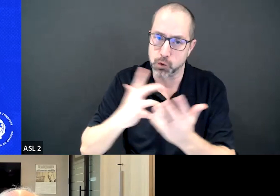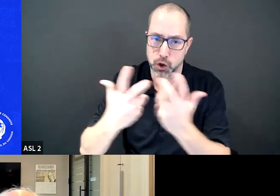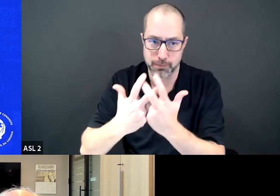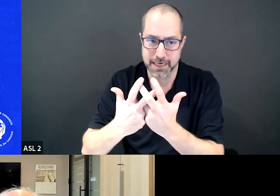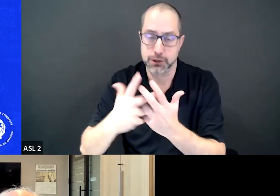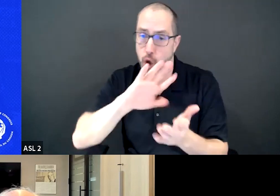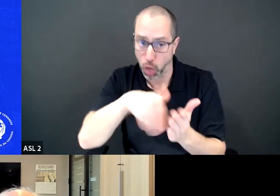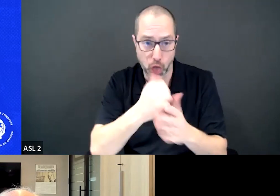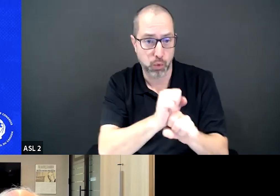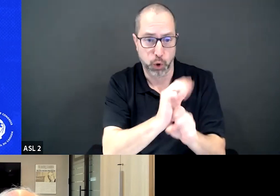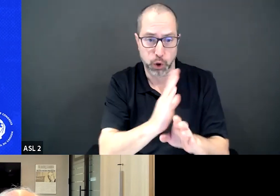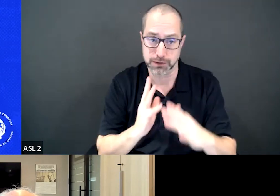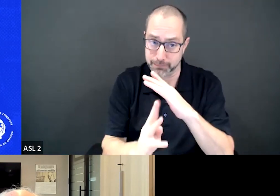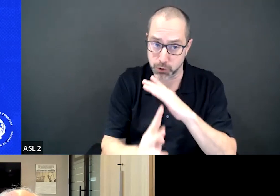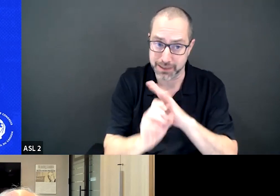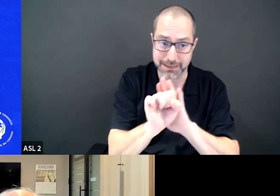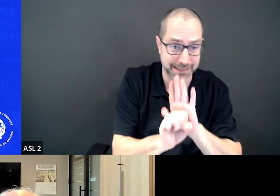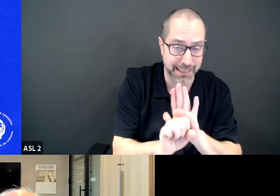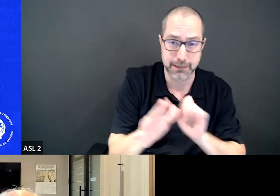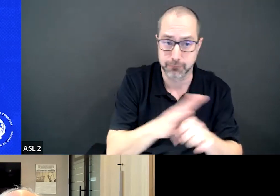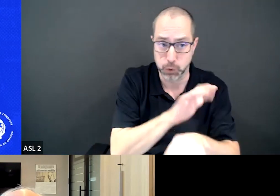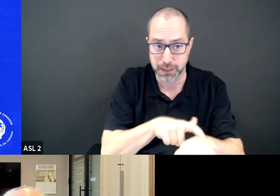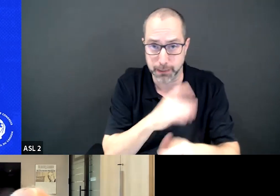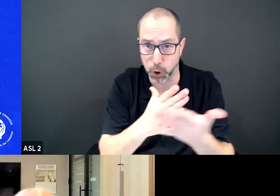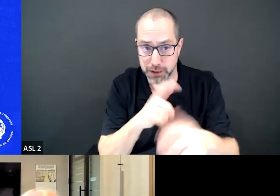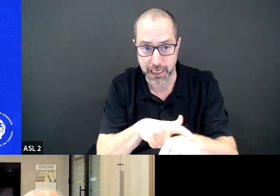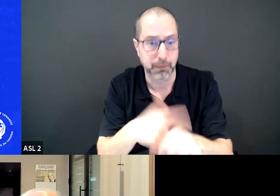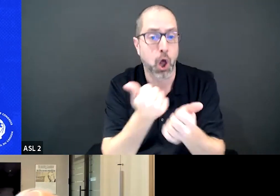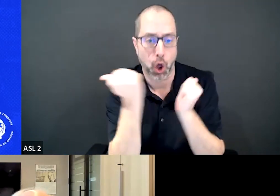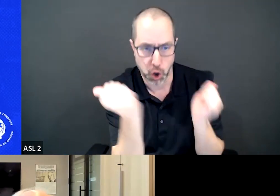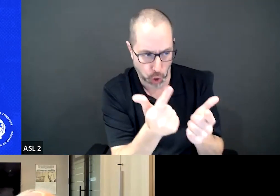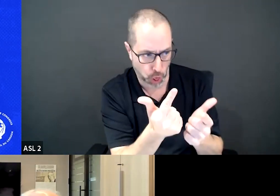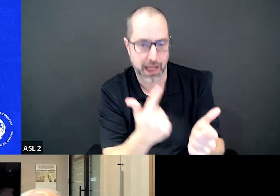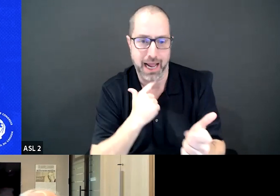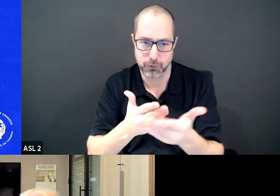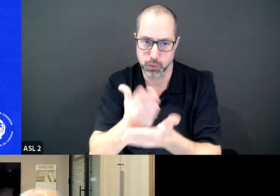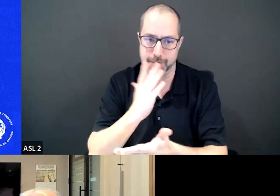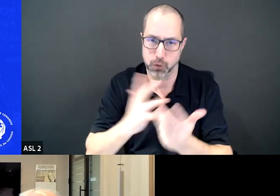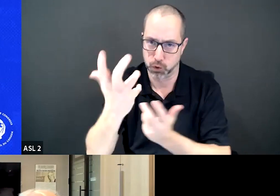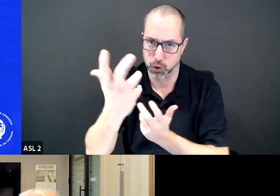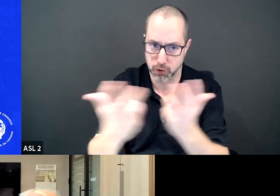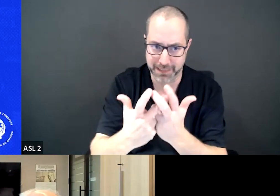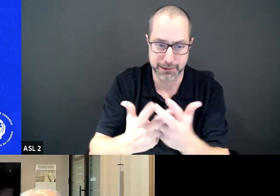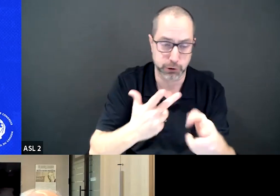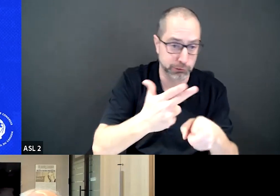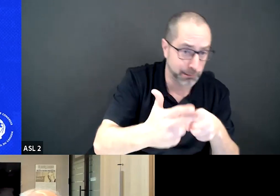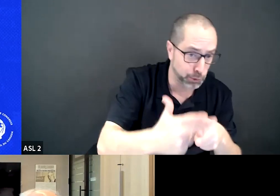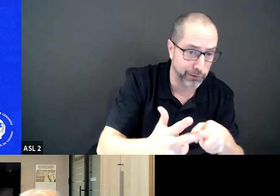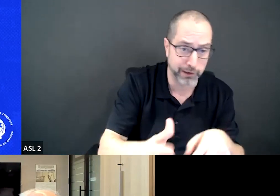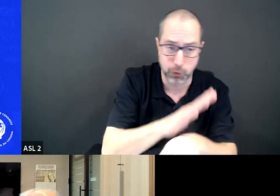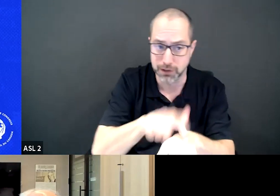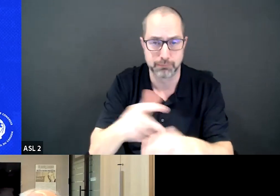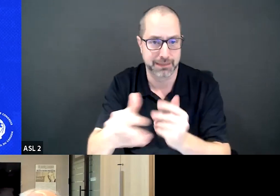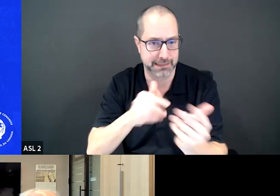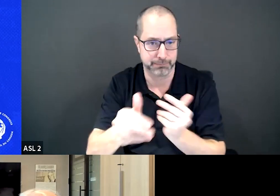unionization status or whether they're full-time, part-time, or whether they're working in a very temporary kind of situation. However, the